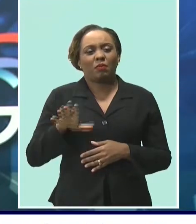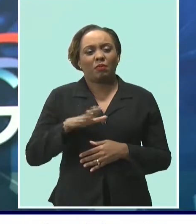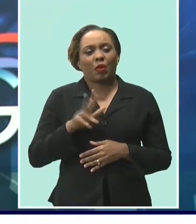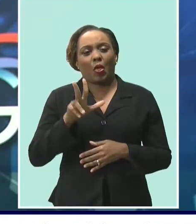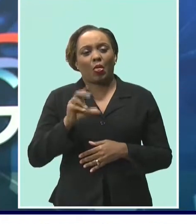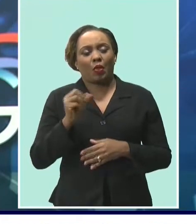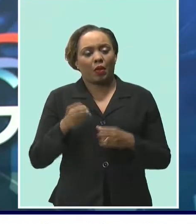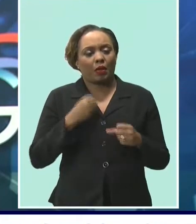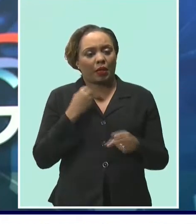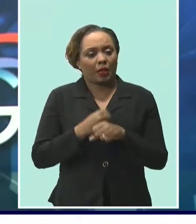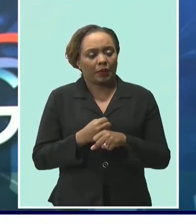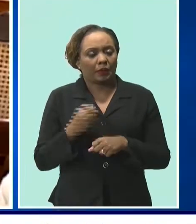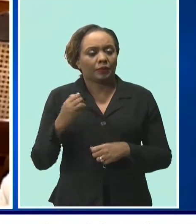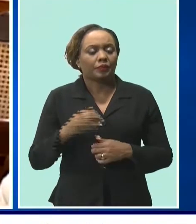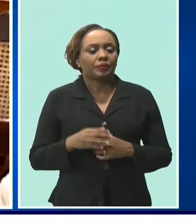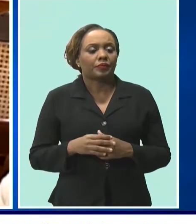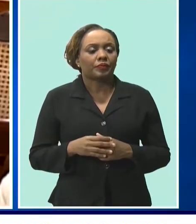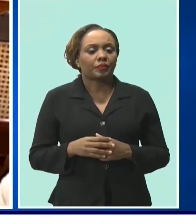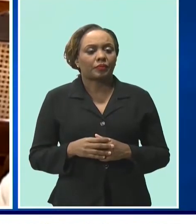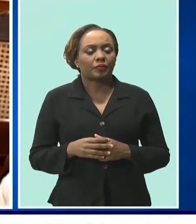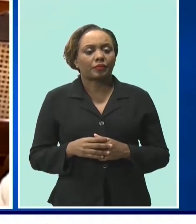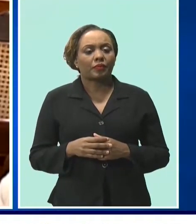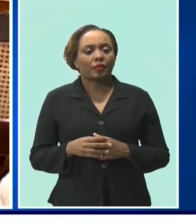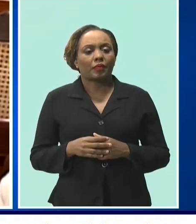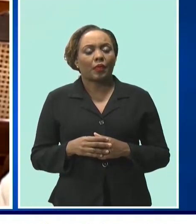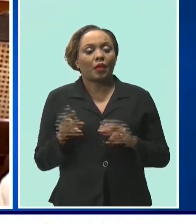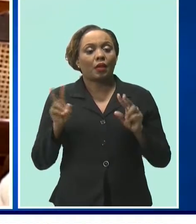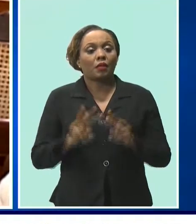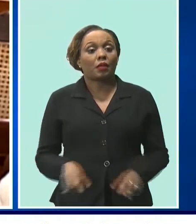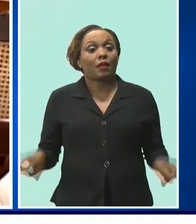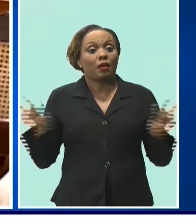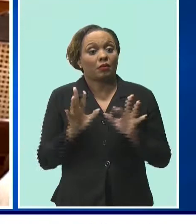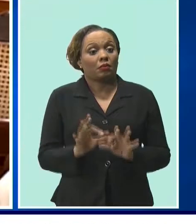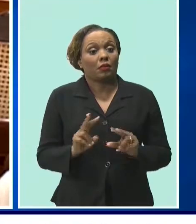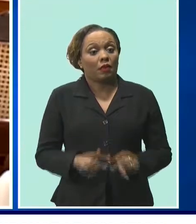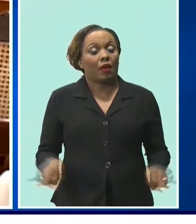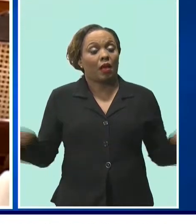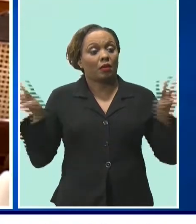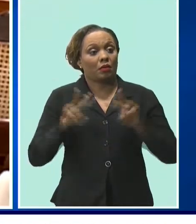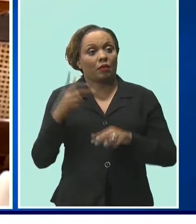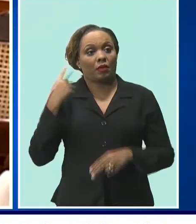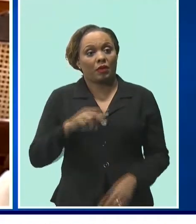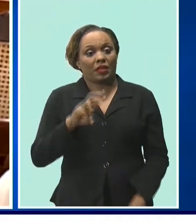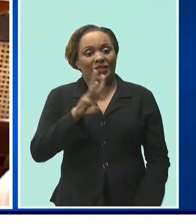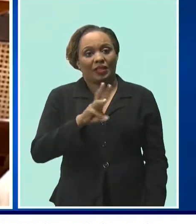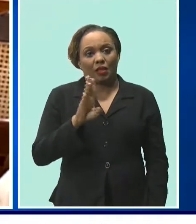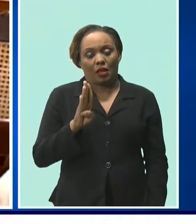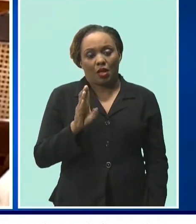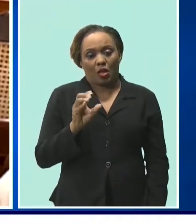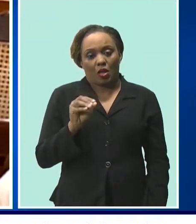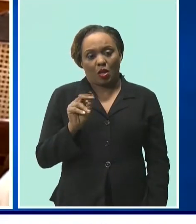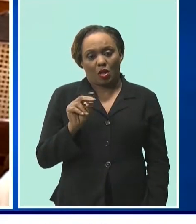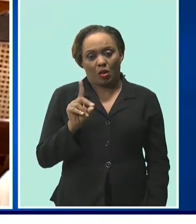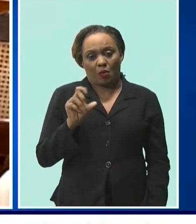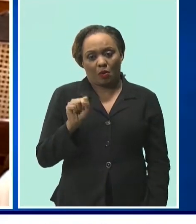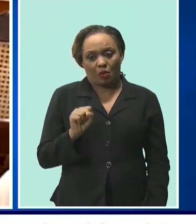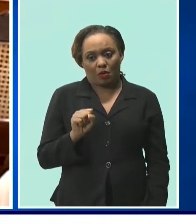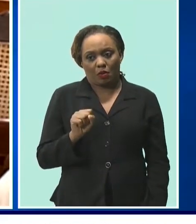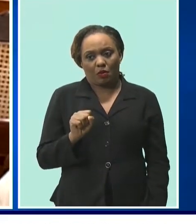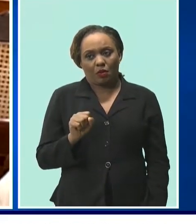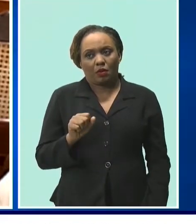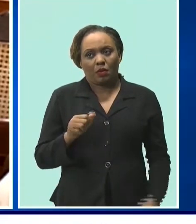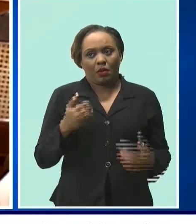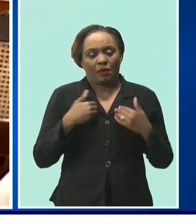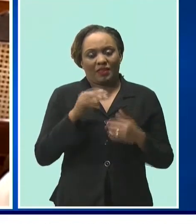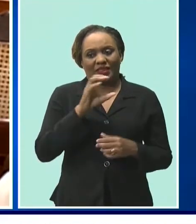period. The face value for the 6 bonds, or 3 bonds, have a face value of